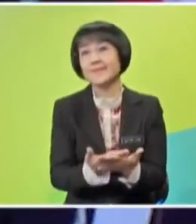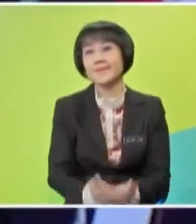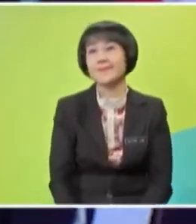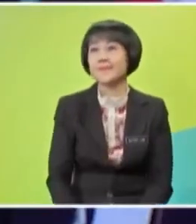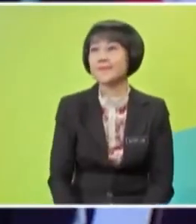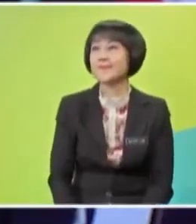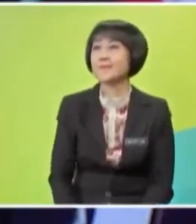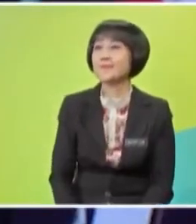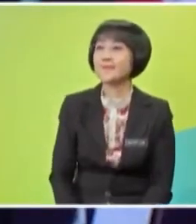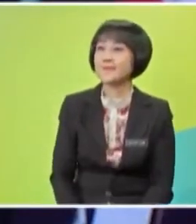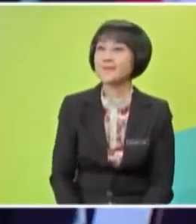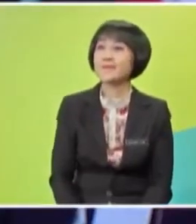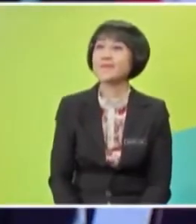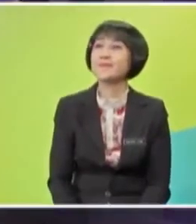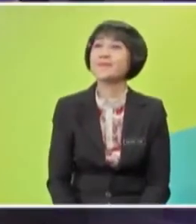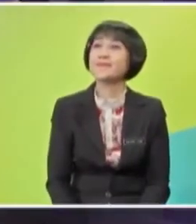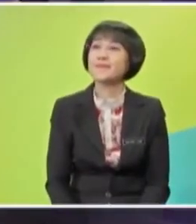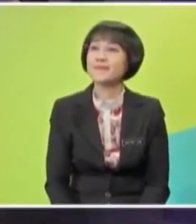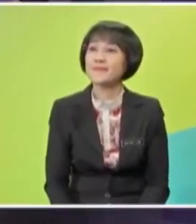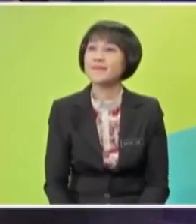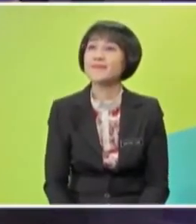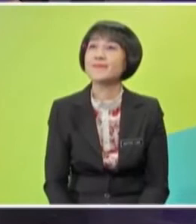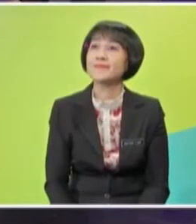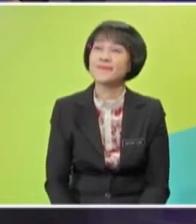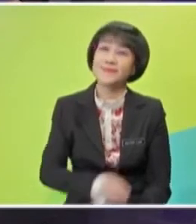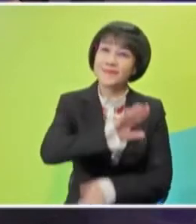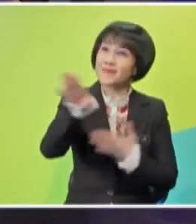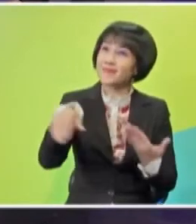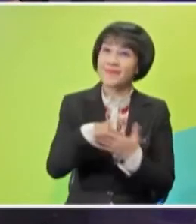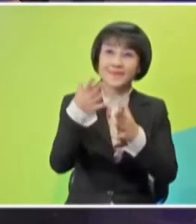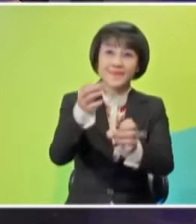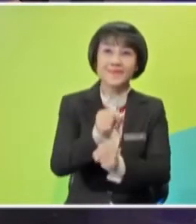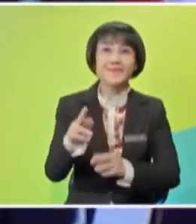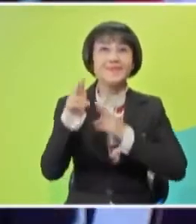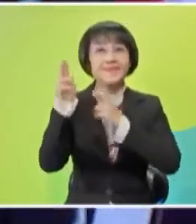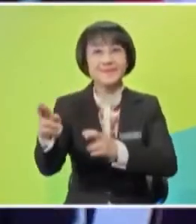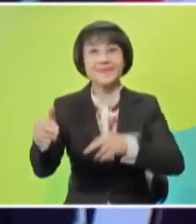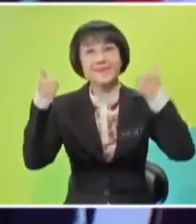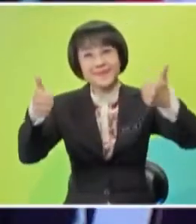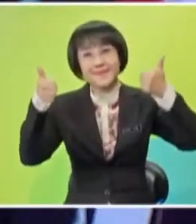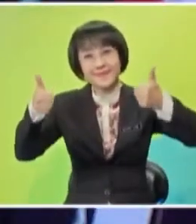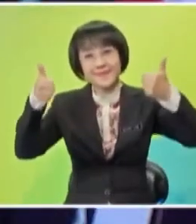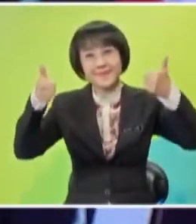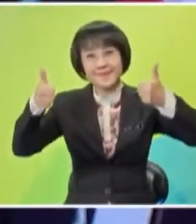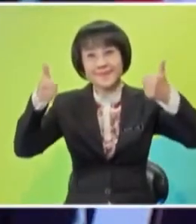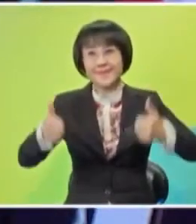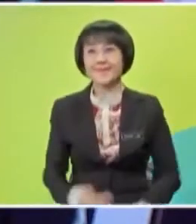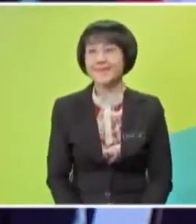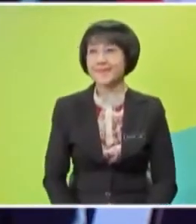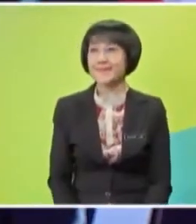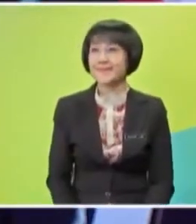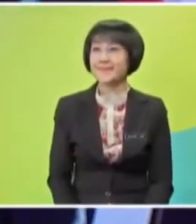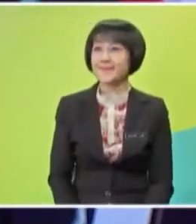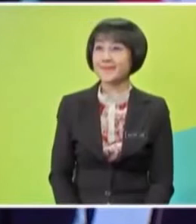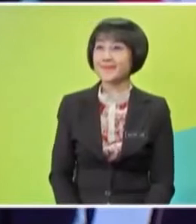One for Aisha, one for Haikal, one for Nabiha, as well as Anis. Well done, everyone. Good